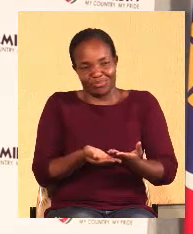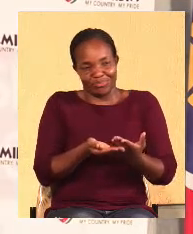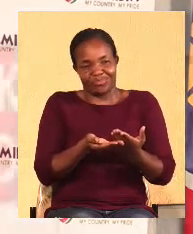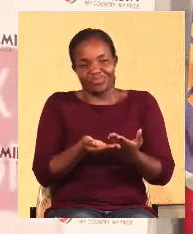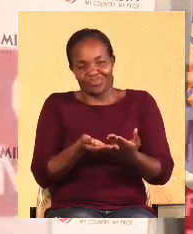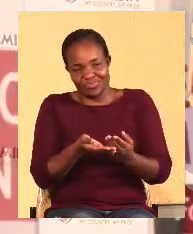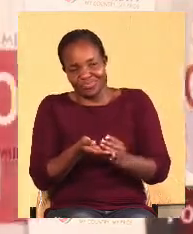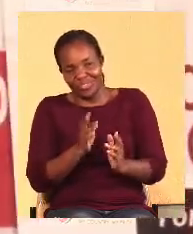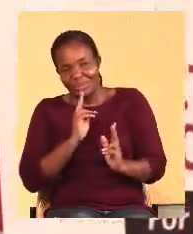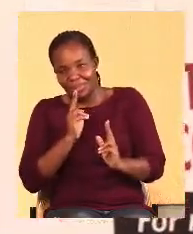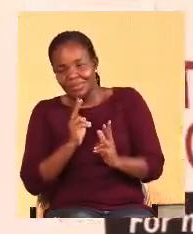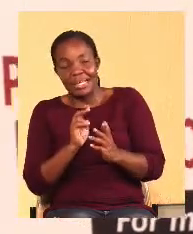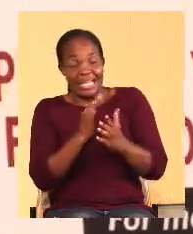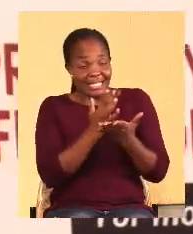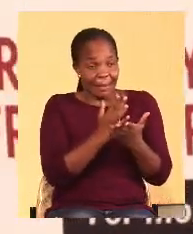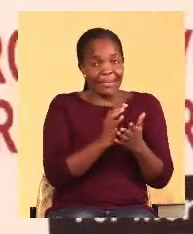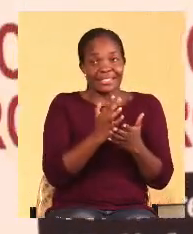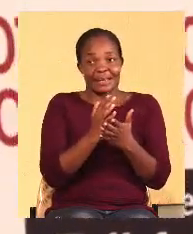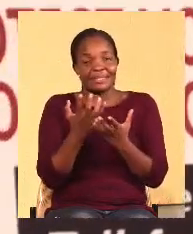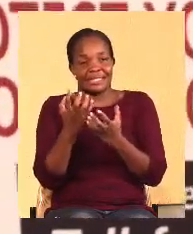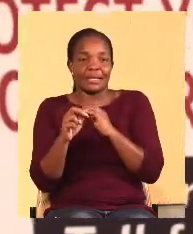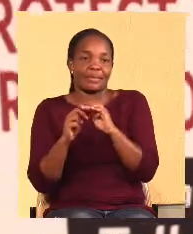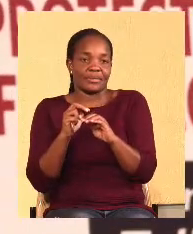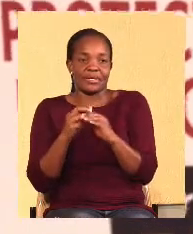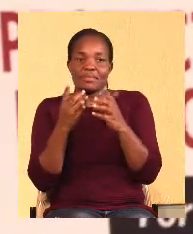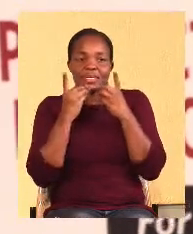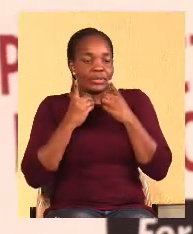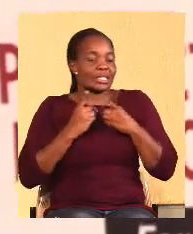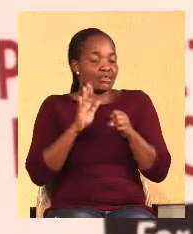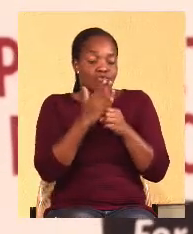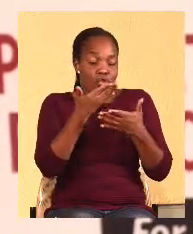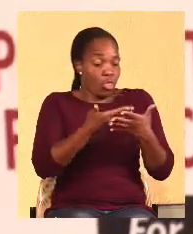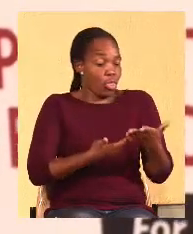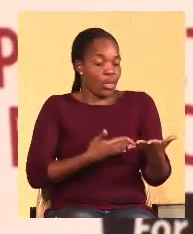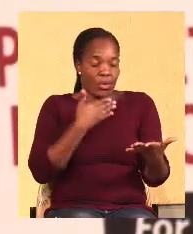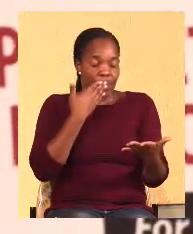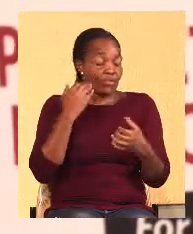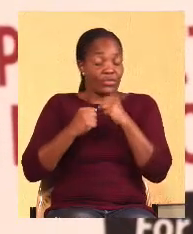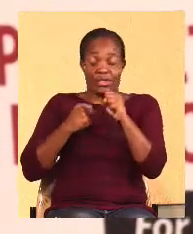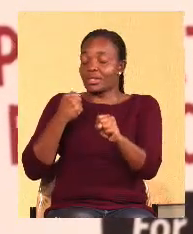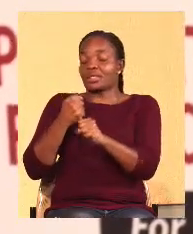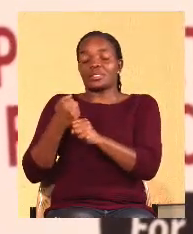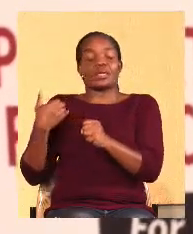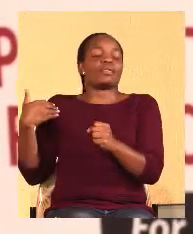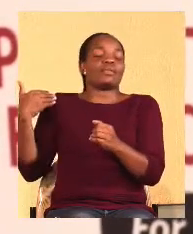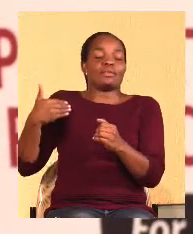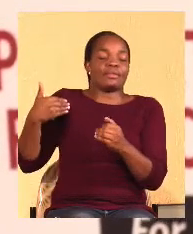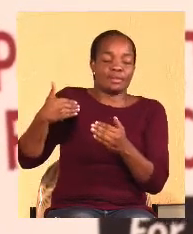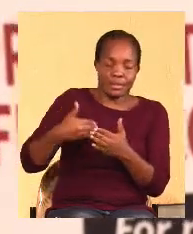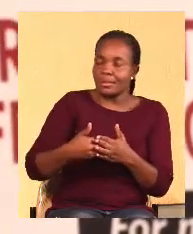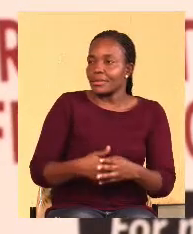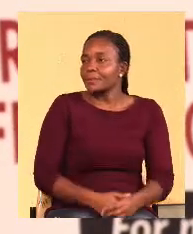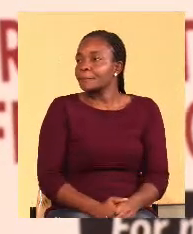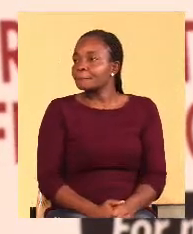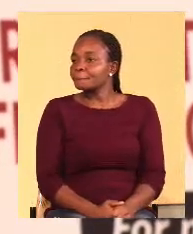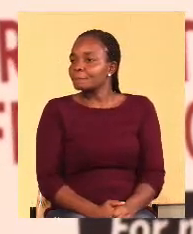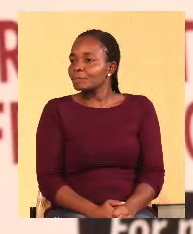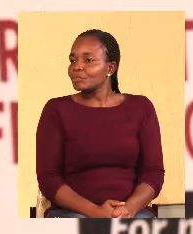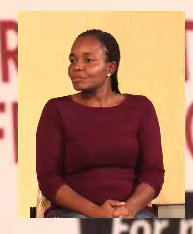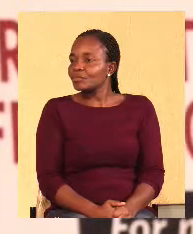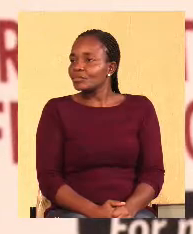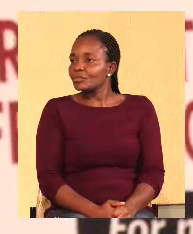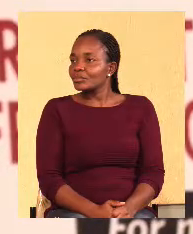some, but some need preparations. I don't have the data for previous years. It's where requested. I might need